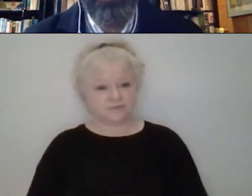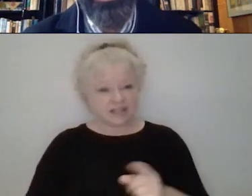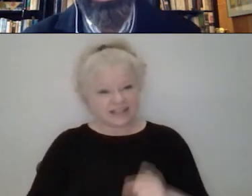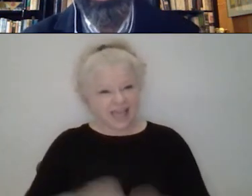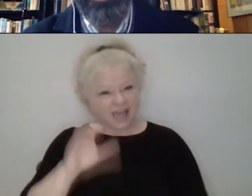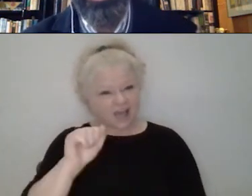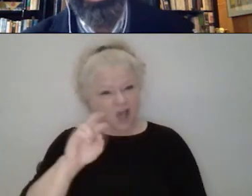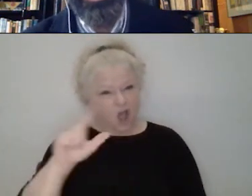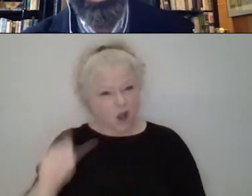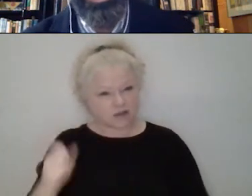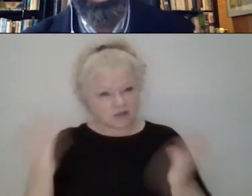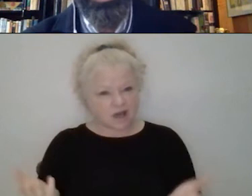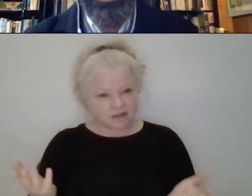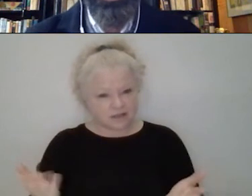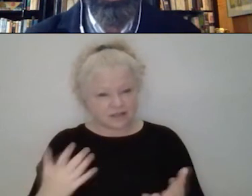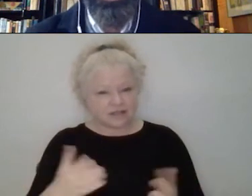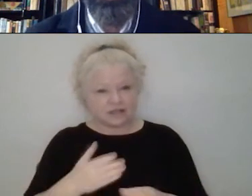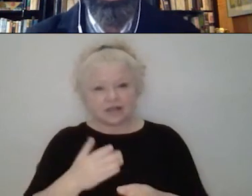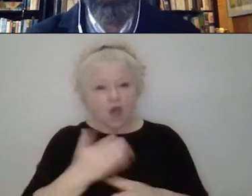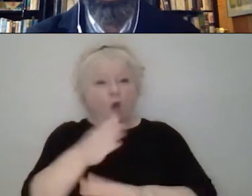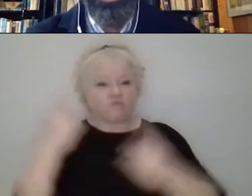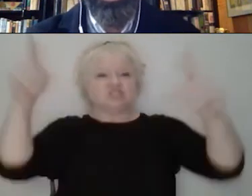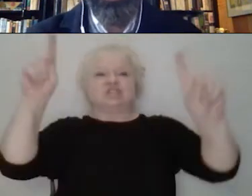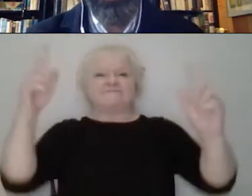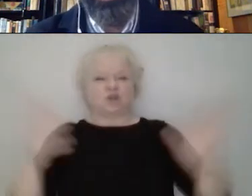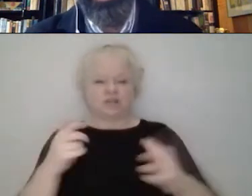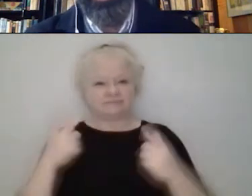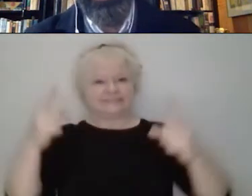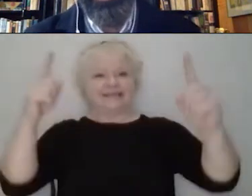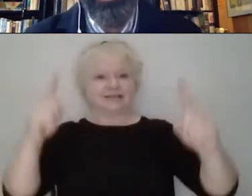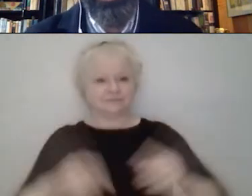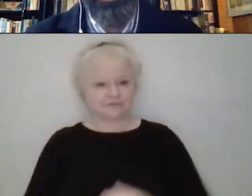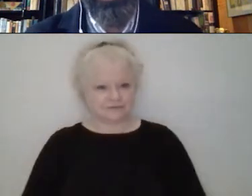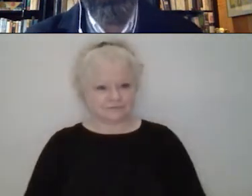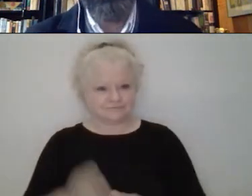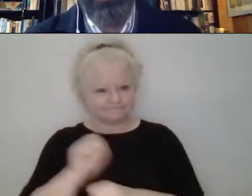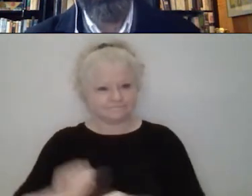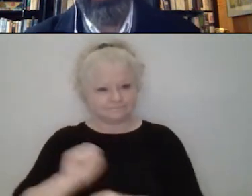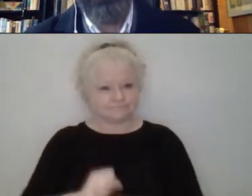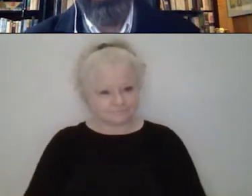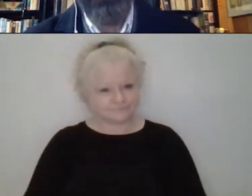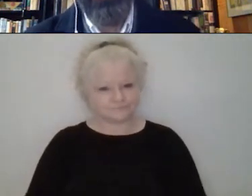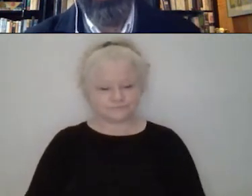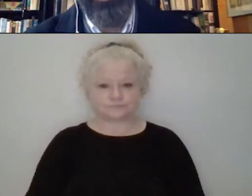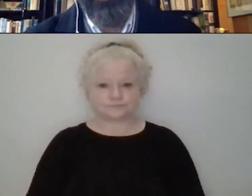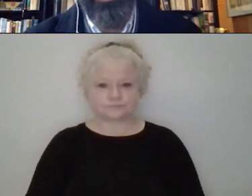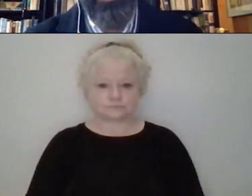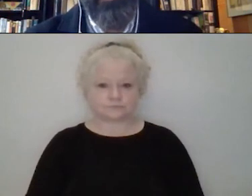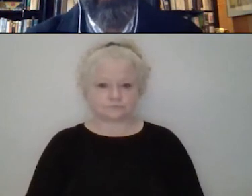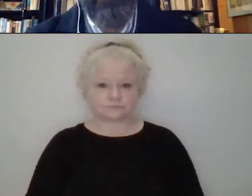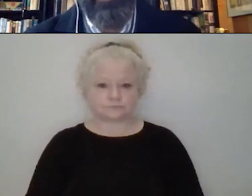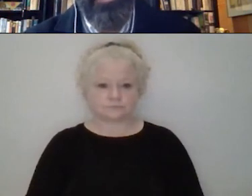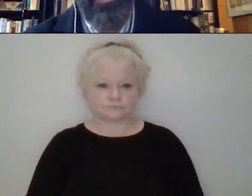you know, okay, talk about overachiever. But you know, you find that and you dig in, right, Carlos? And I